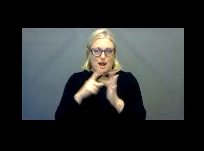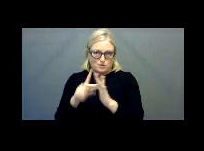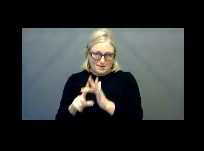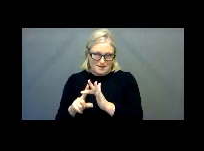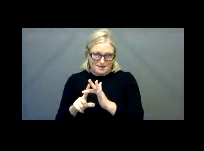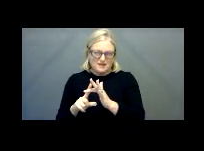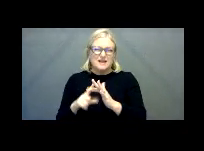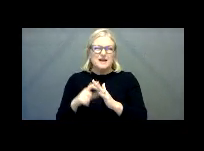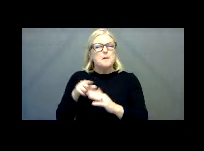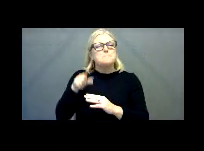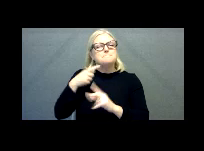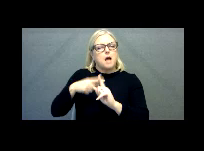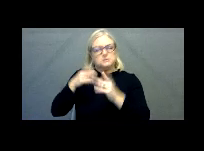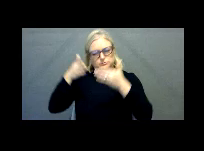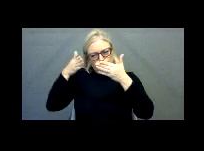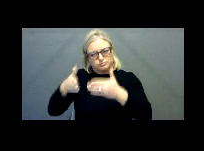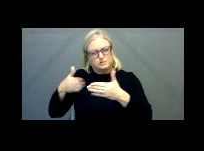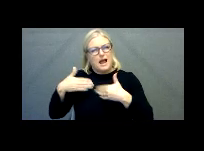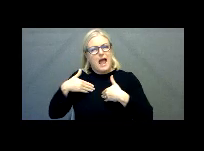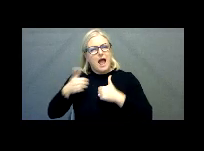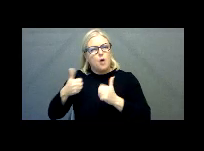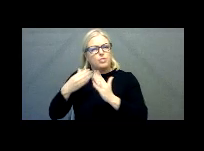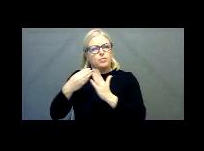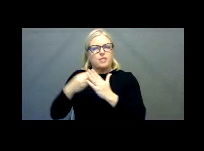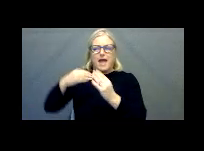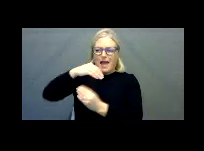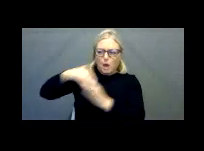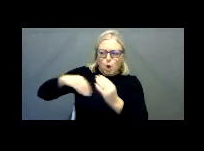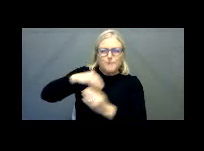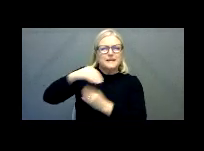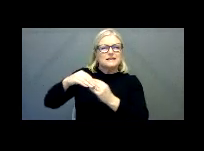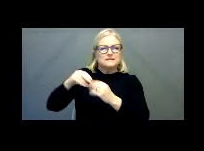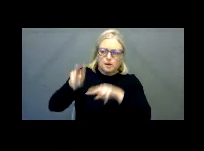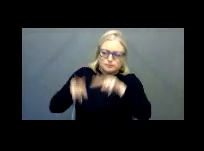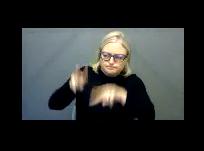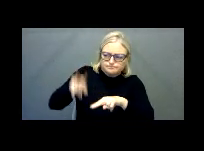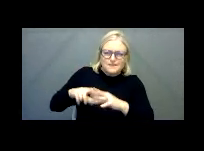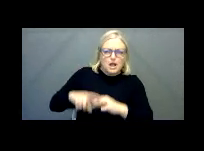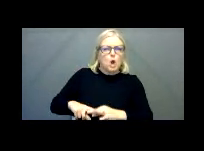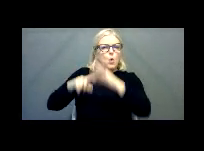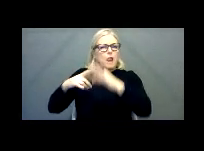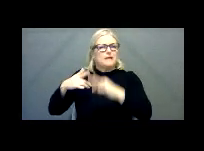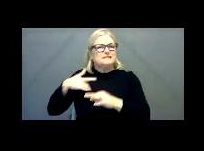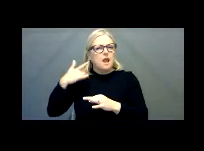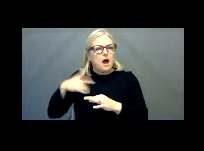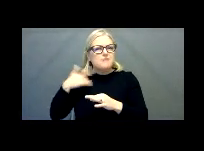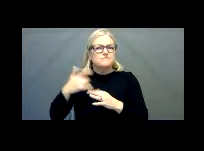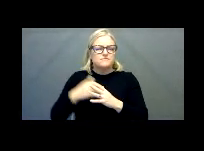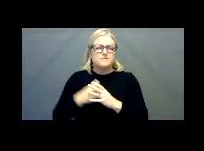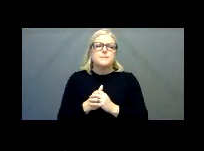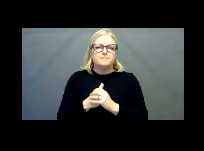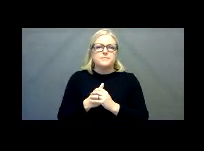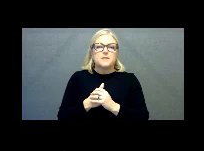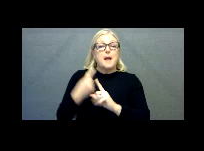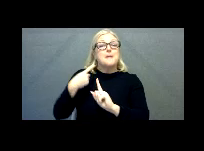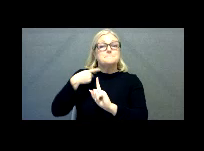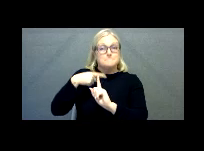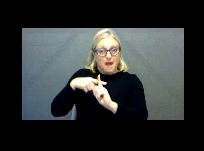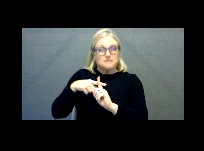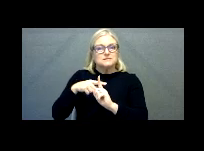contributions to the measurement and valuation of quality of life and subjective well-being for economic evaluation, as well as to the design and conduct